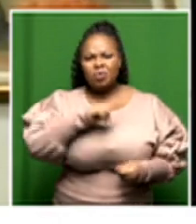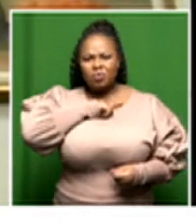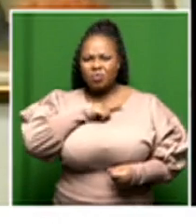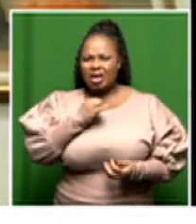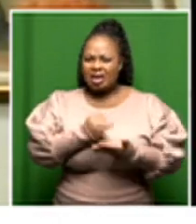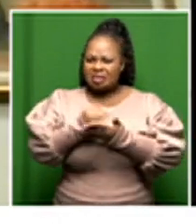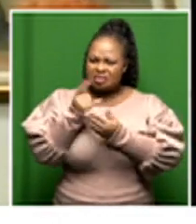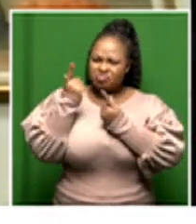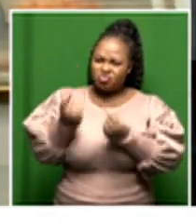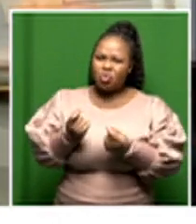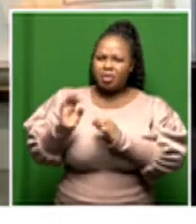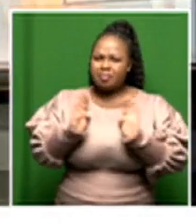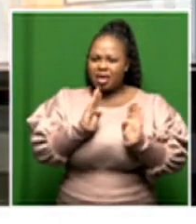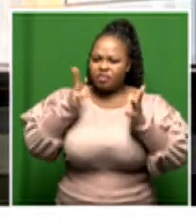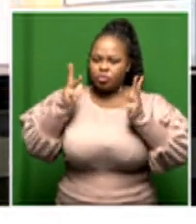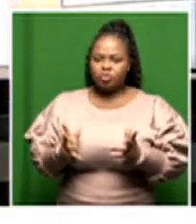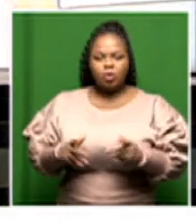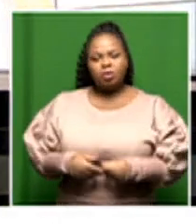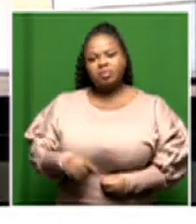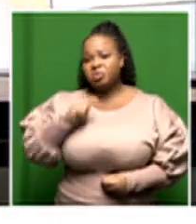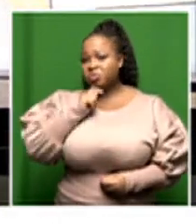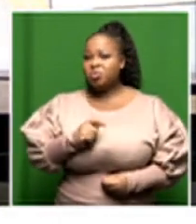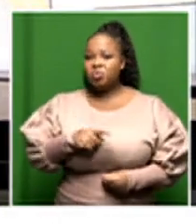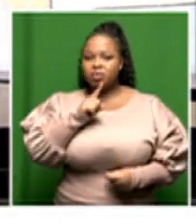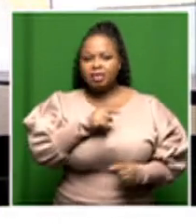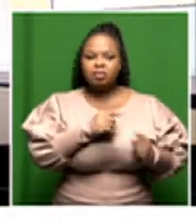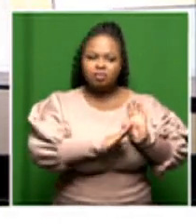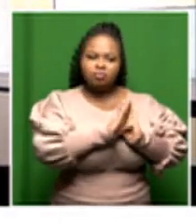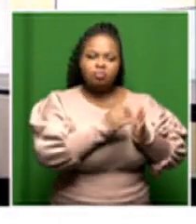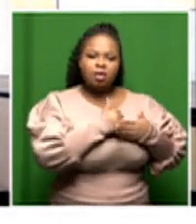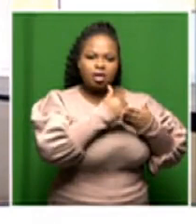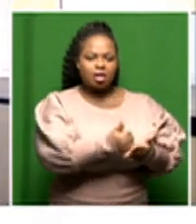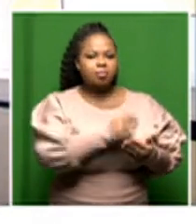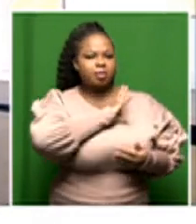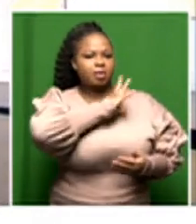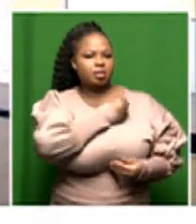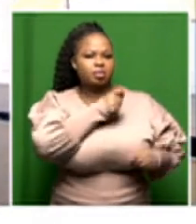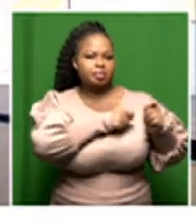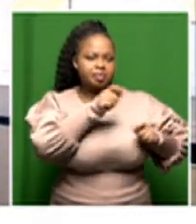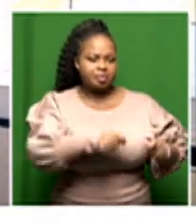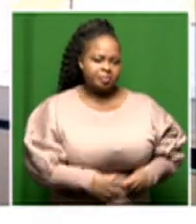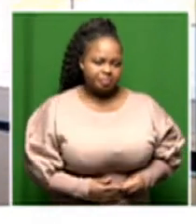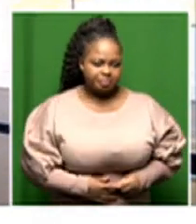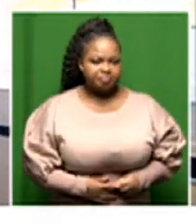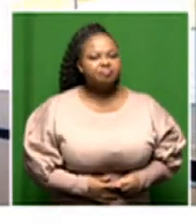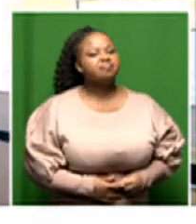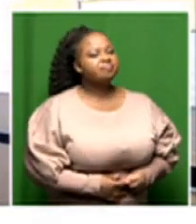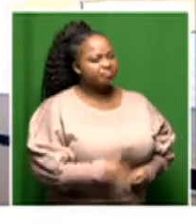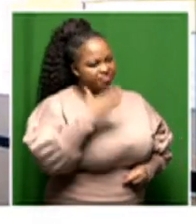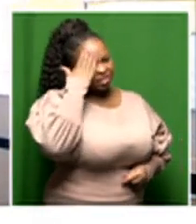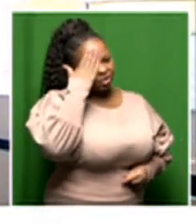We should have a different outcome for the people of Palestine. I know that you have, as on behalf of South Africa,